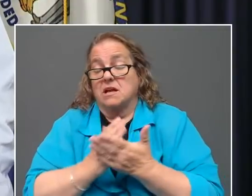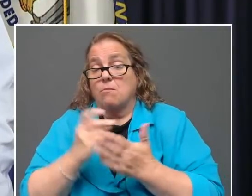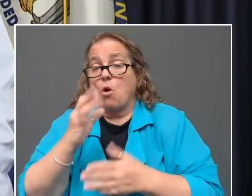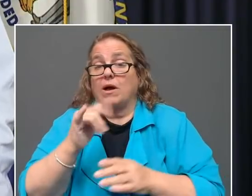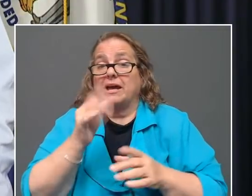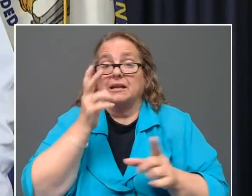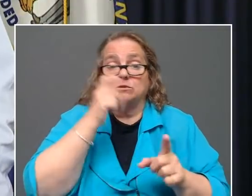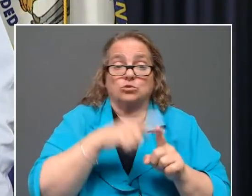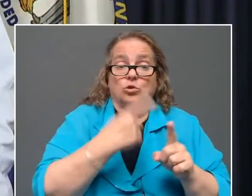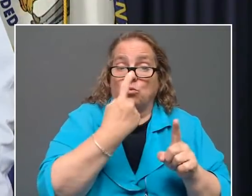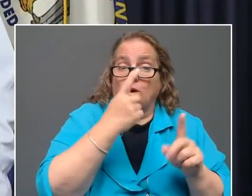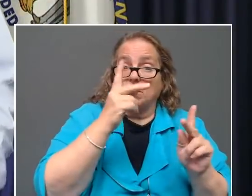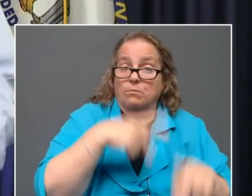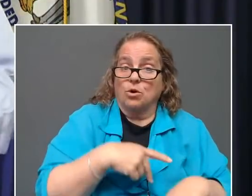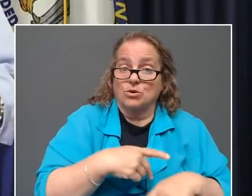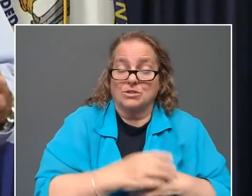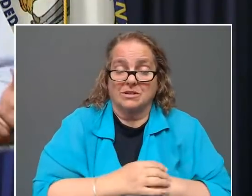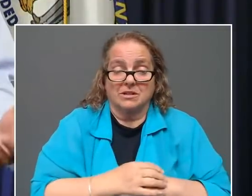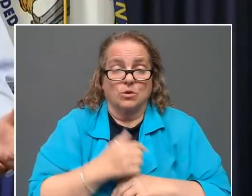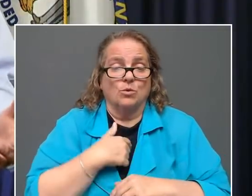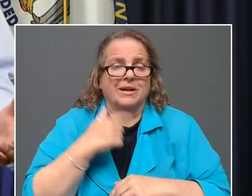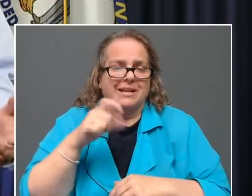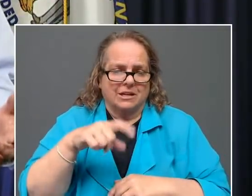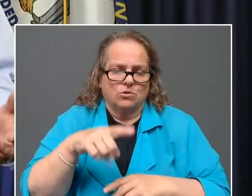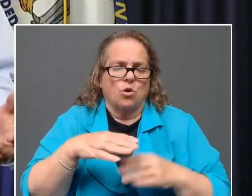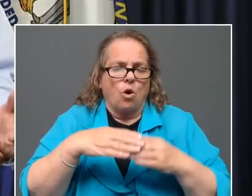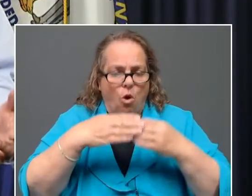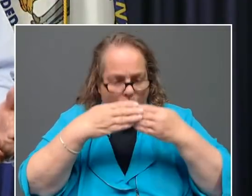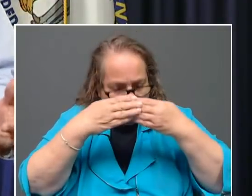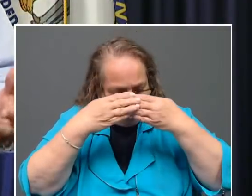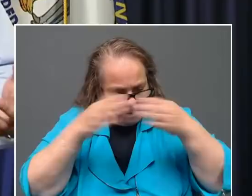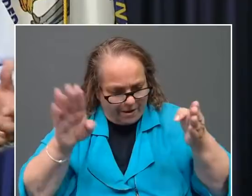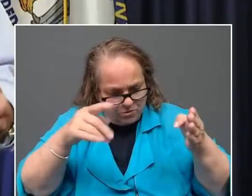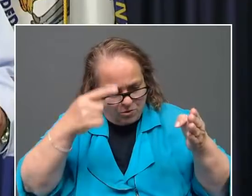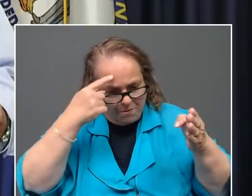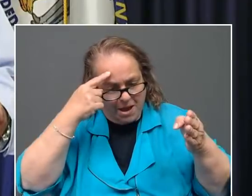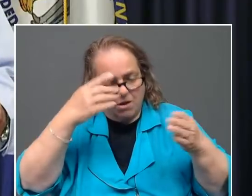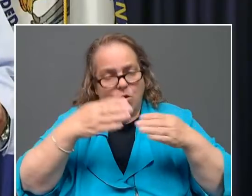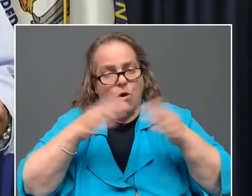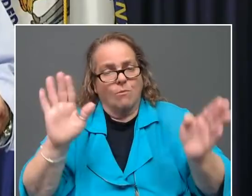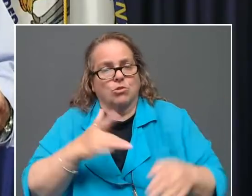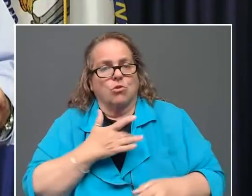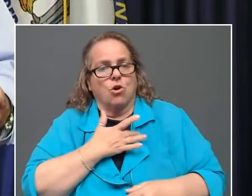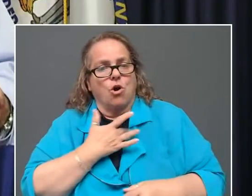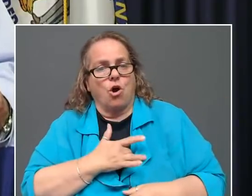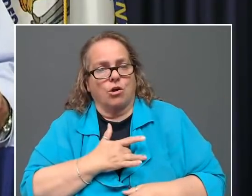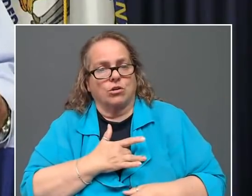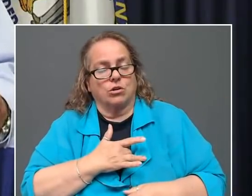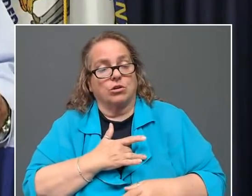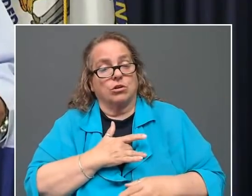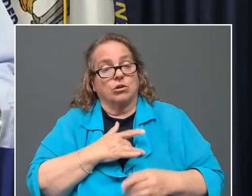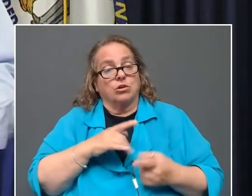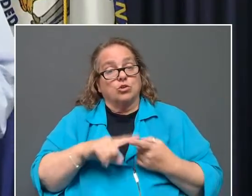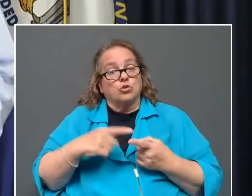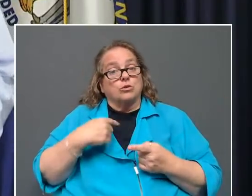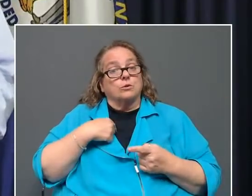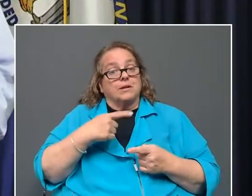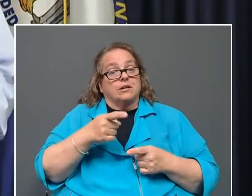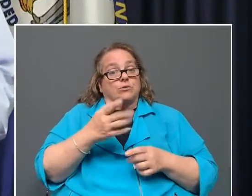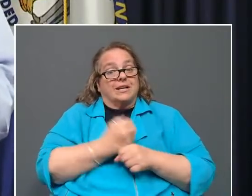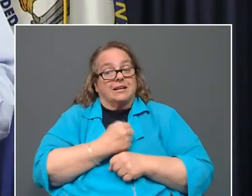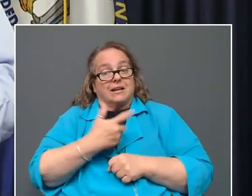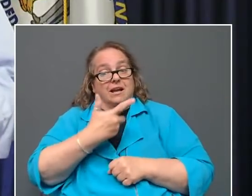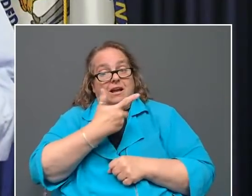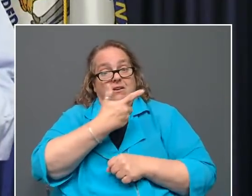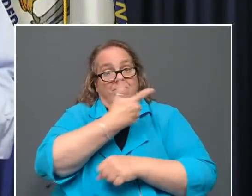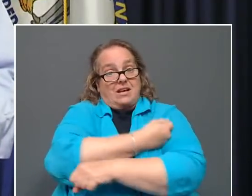and we really need them to open their minds and open their hearts. You know, to me, being vaccinated was following the science,